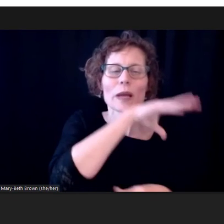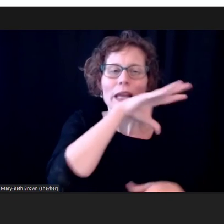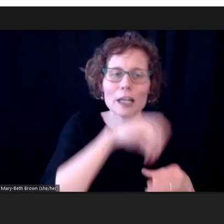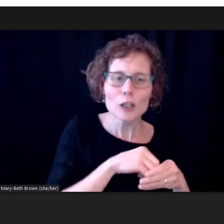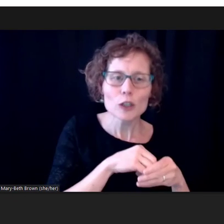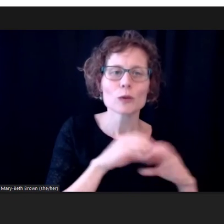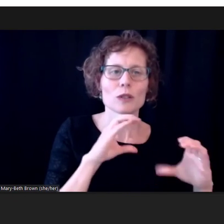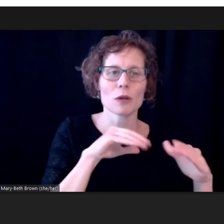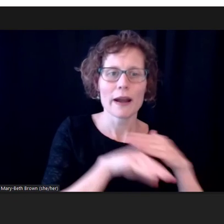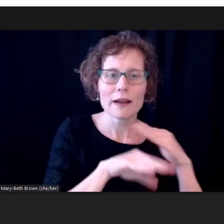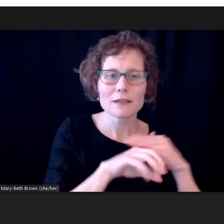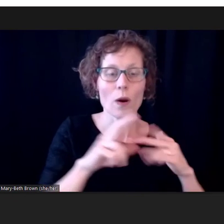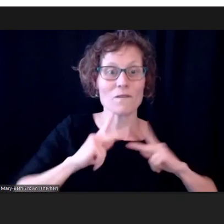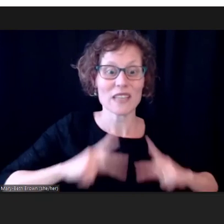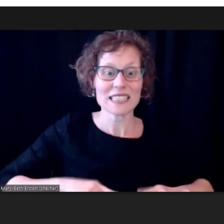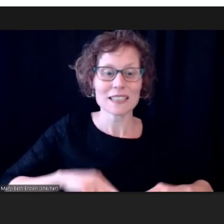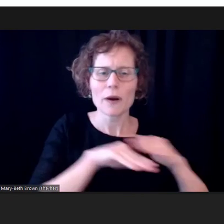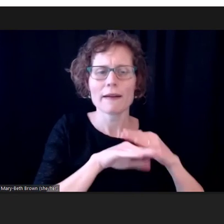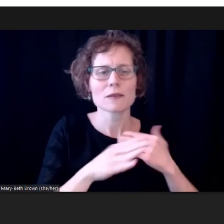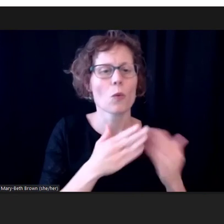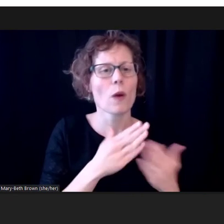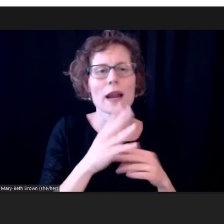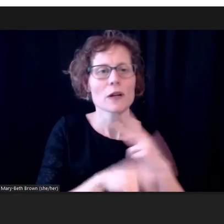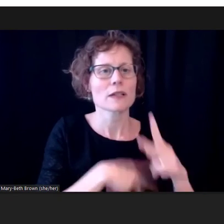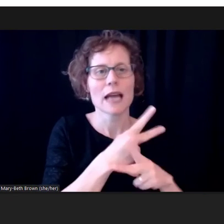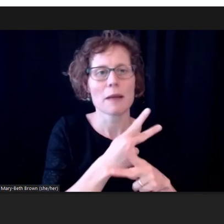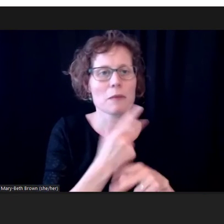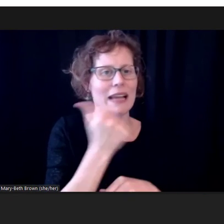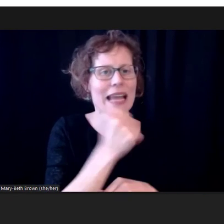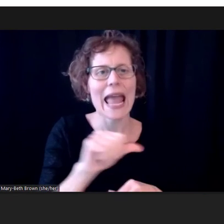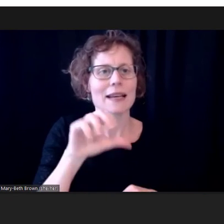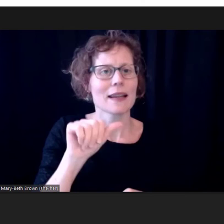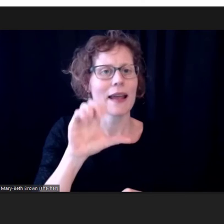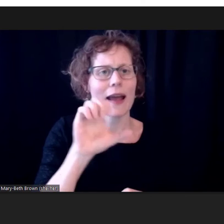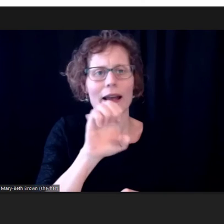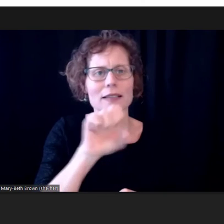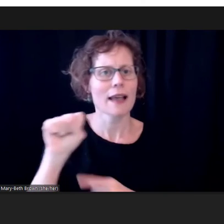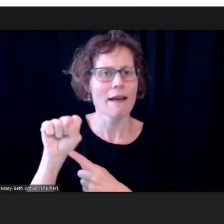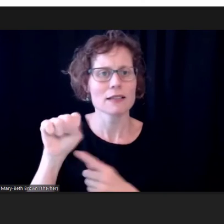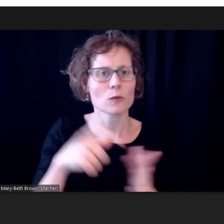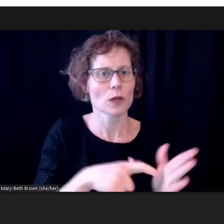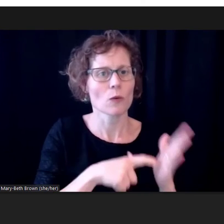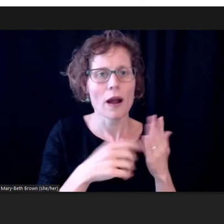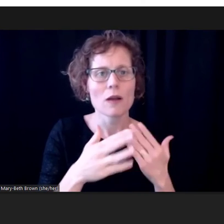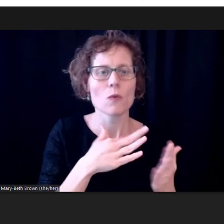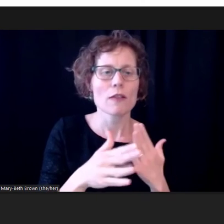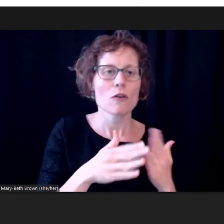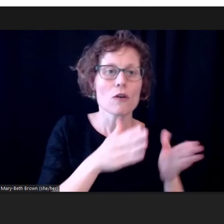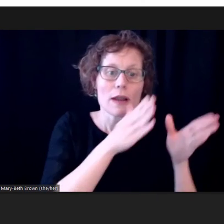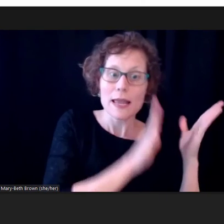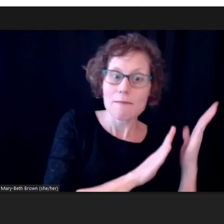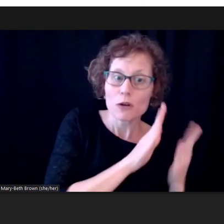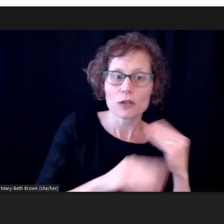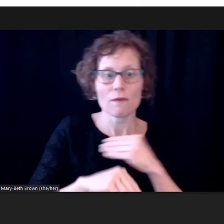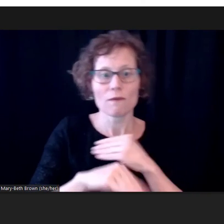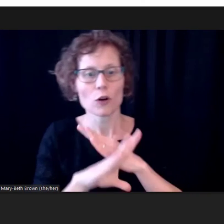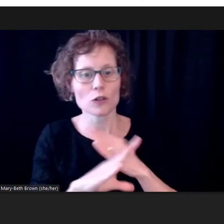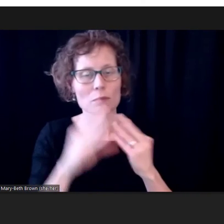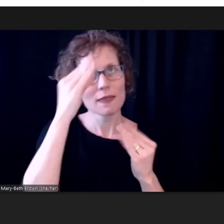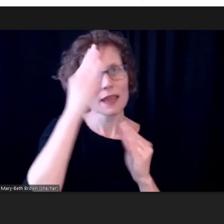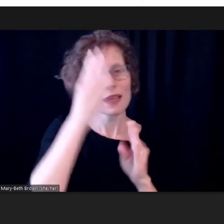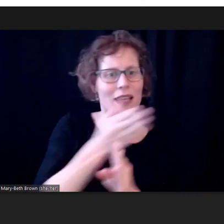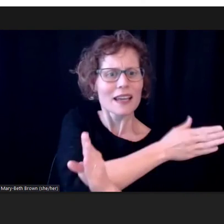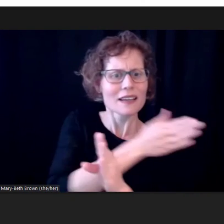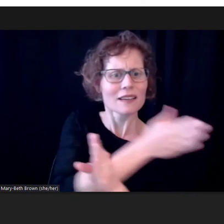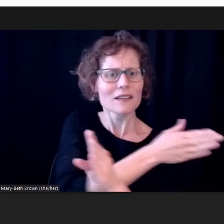or physical access, whatever type of any access that you need, whether it's in person or virtual, is to be thinking